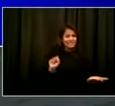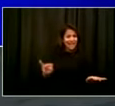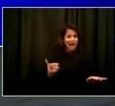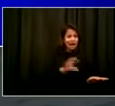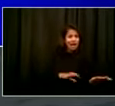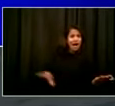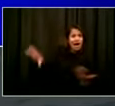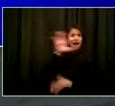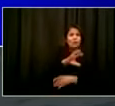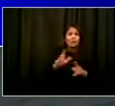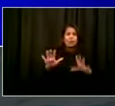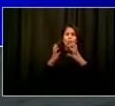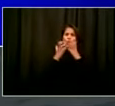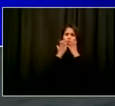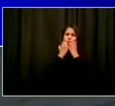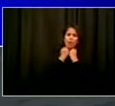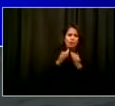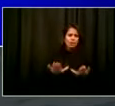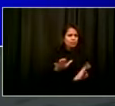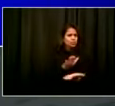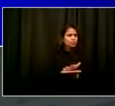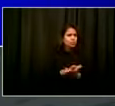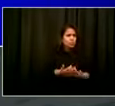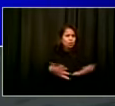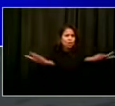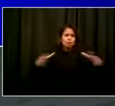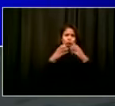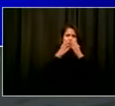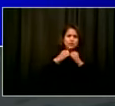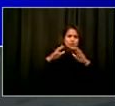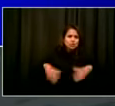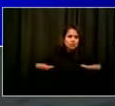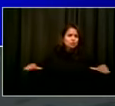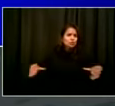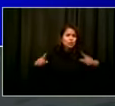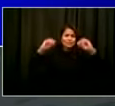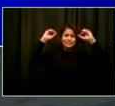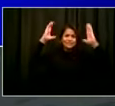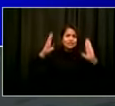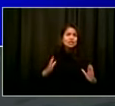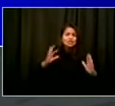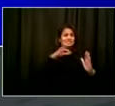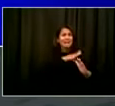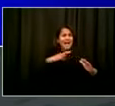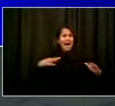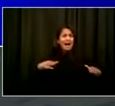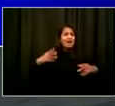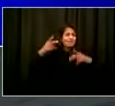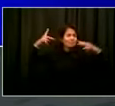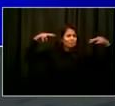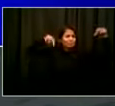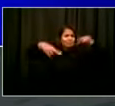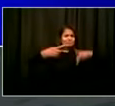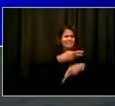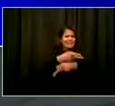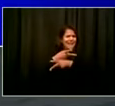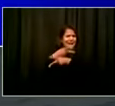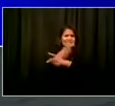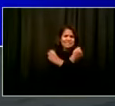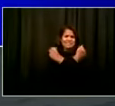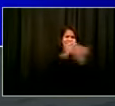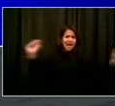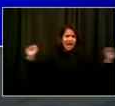school building, you see so many health and safety measures layered one on top of another. But the proof is in the results, and these are